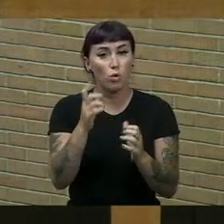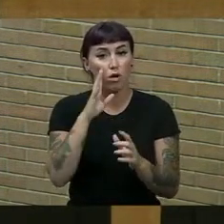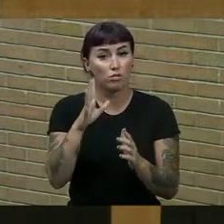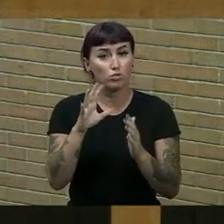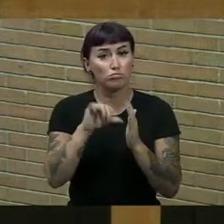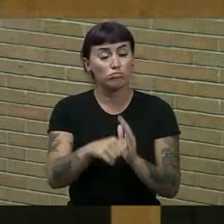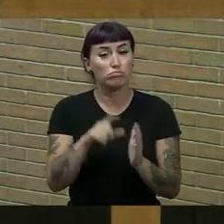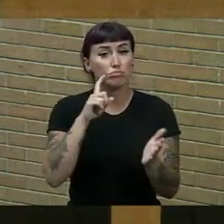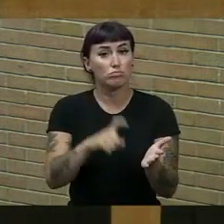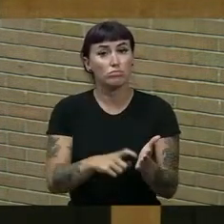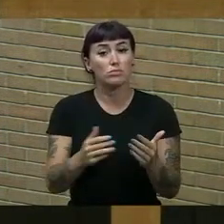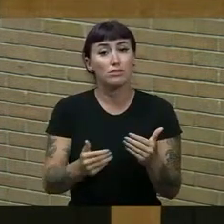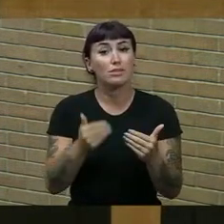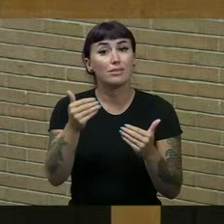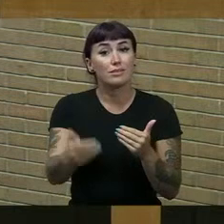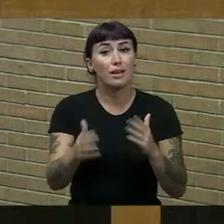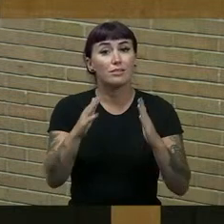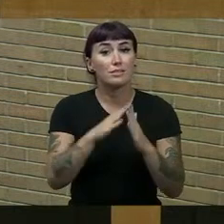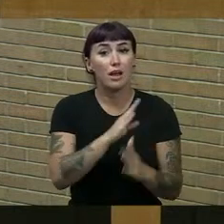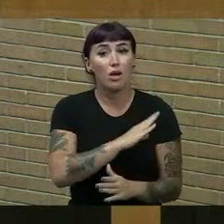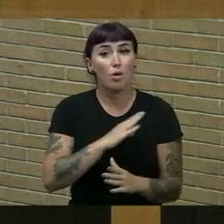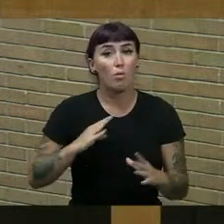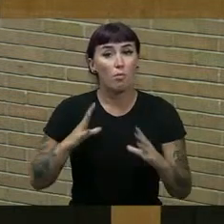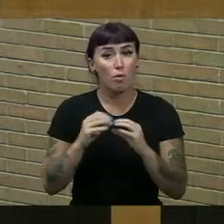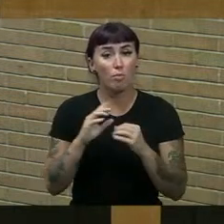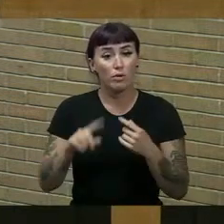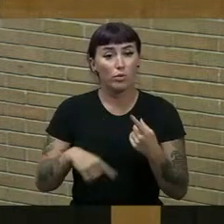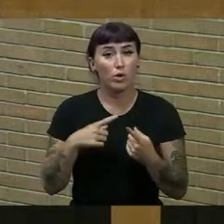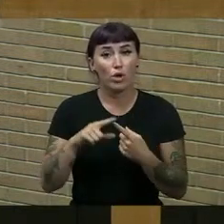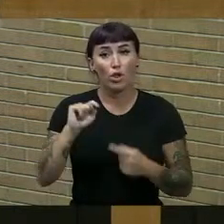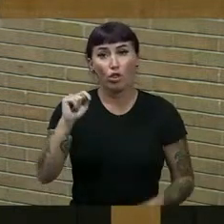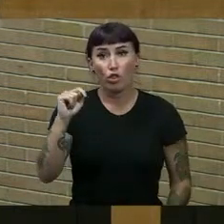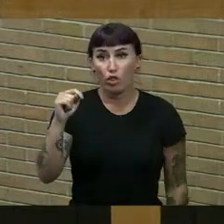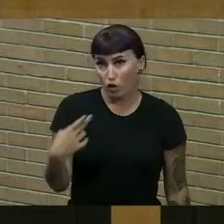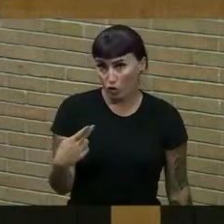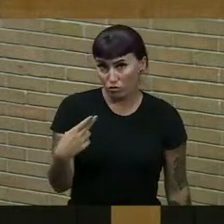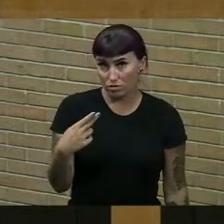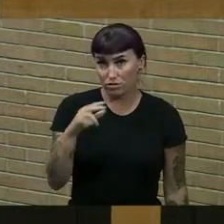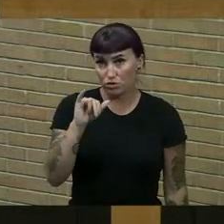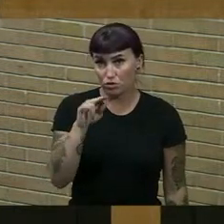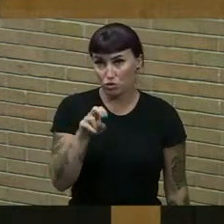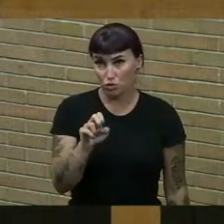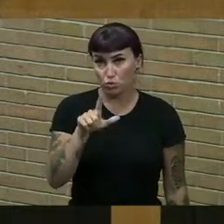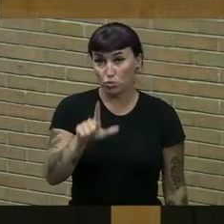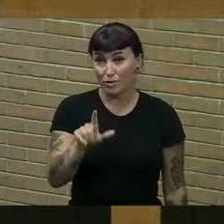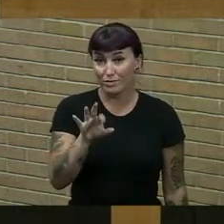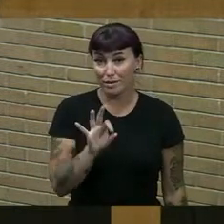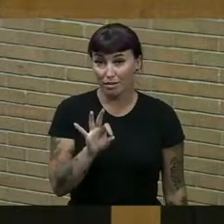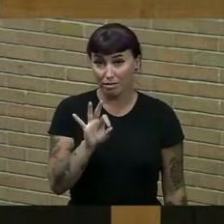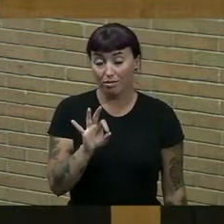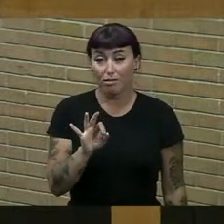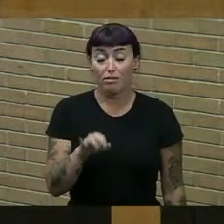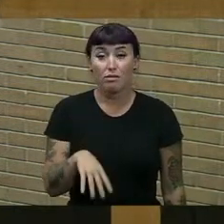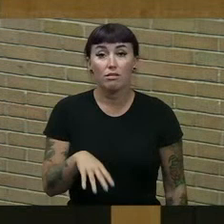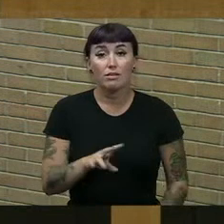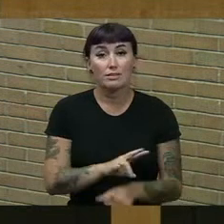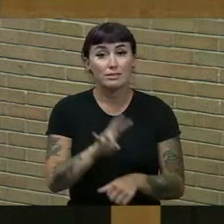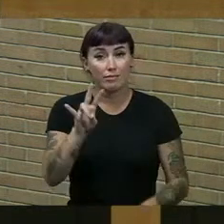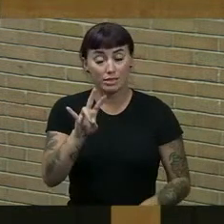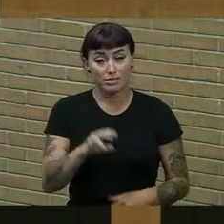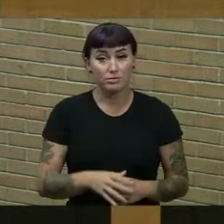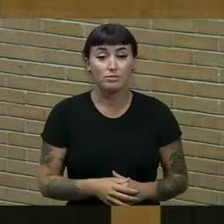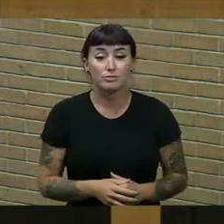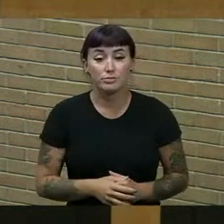of noting that our next town board meeting will be held on Thursday, June 29th at 7